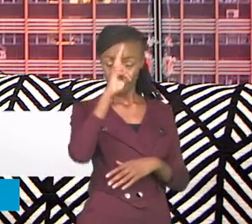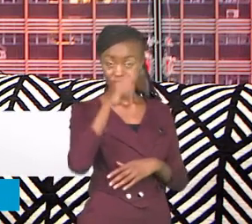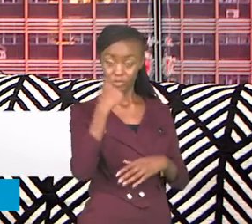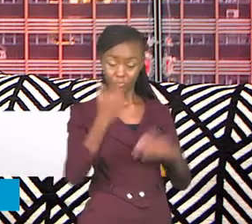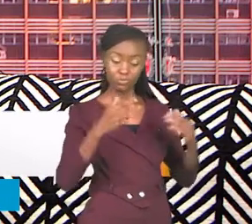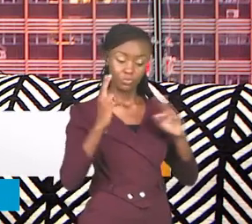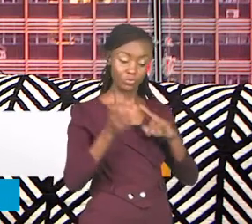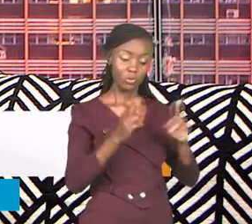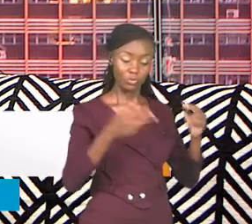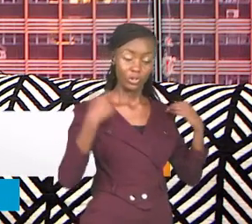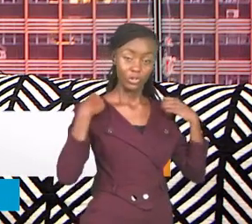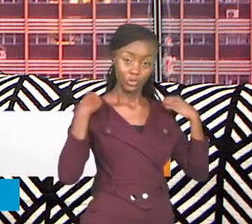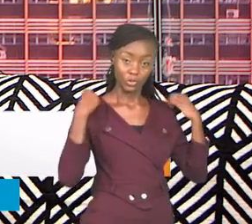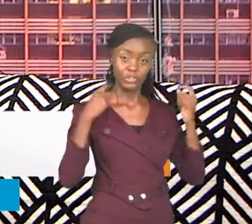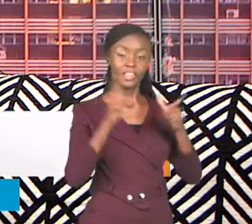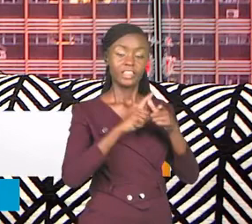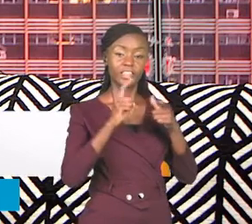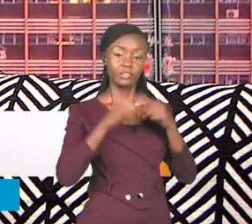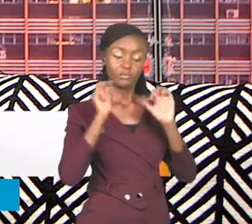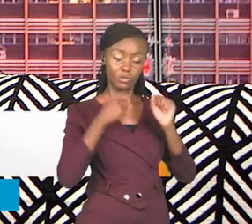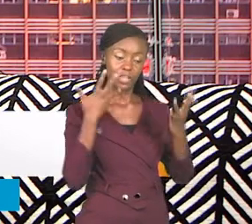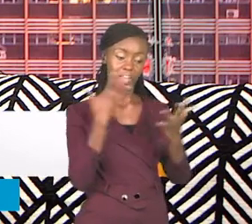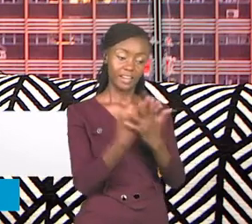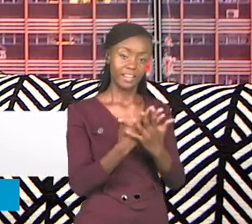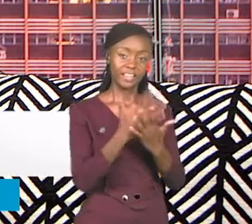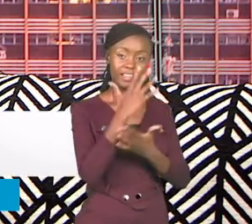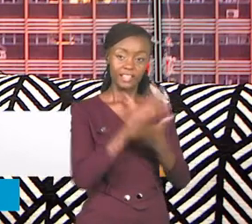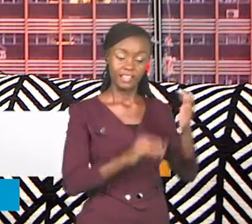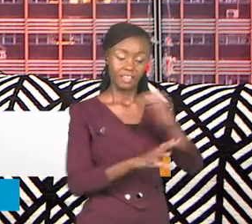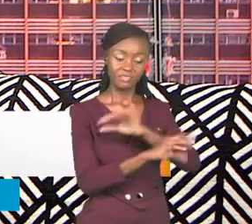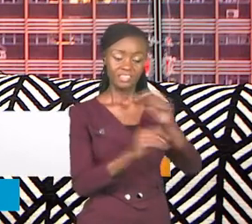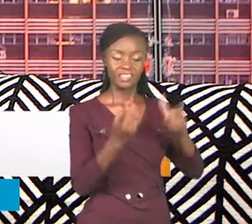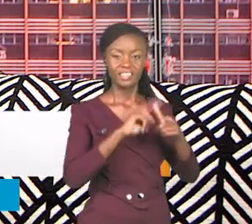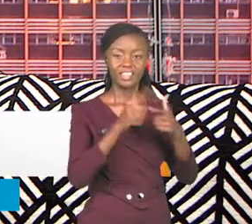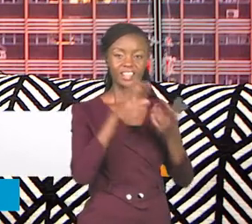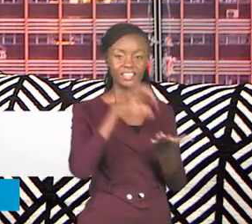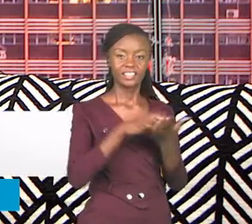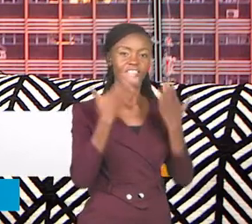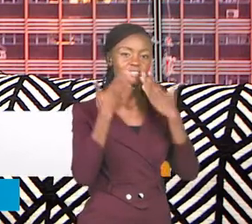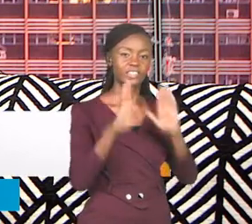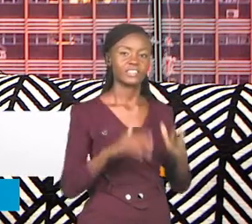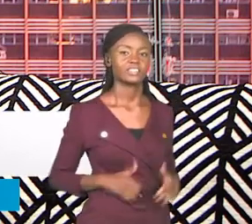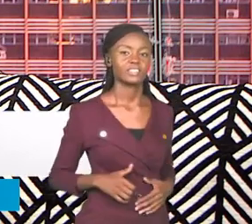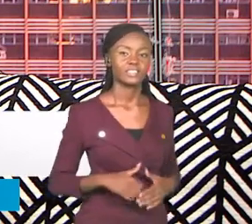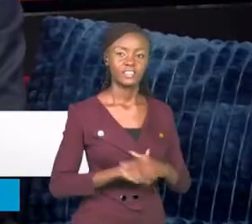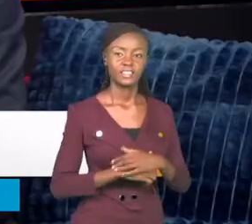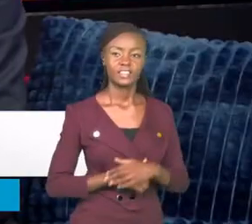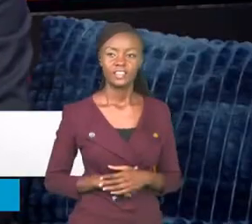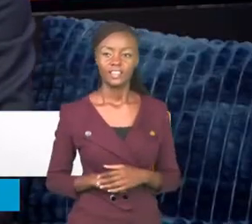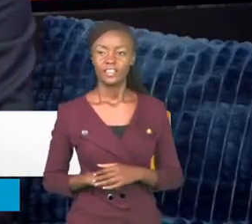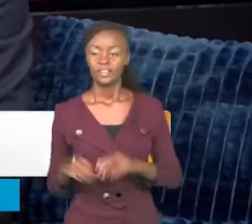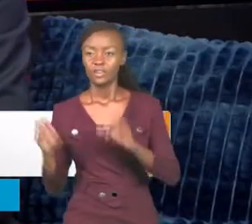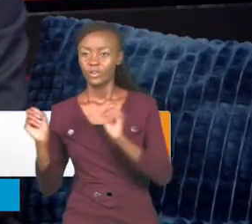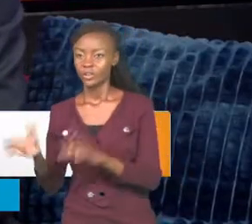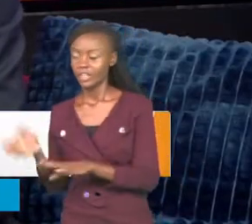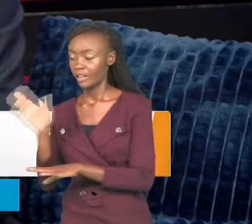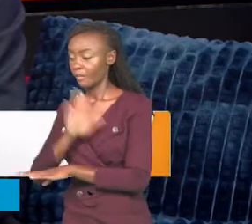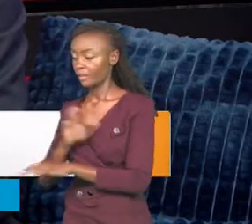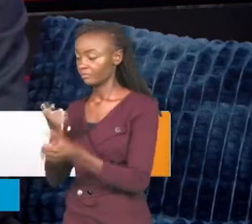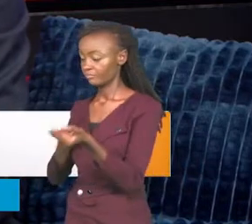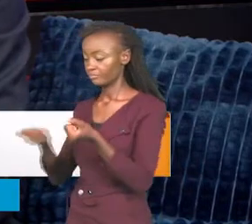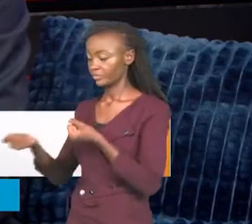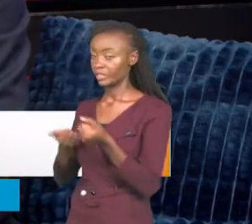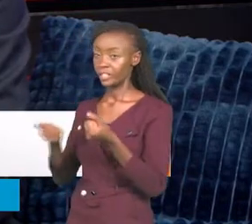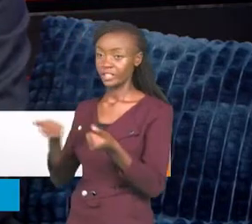you. Okay. Some of these pickpockets, now they are. It's a gone case now. Okay. Yes, yes. Yeah, back to motorists. Very